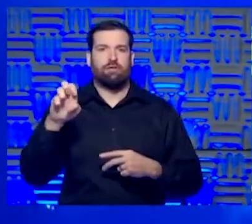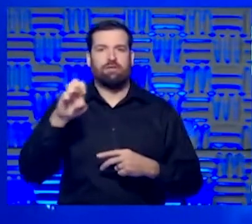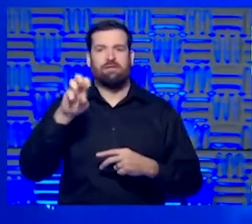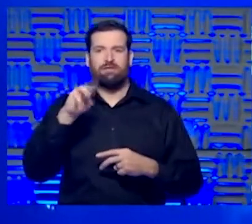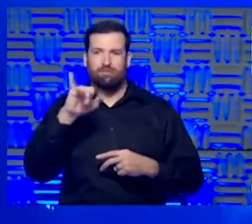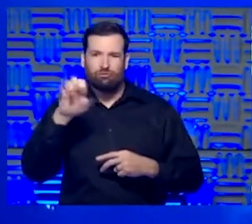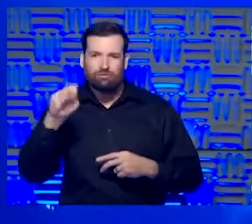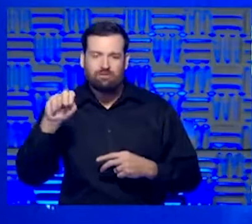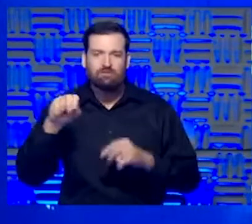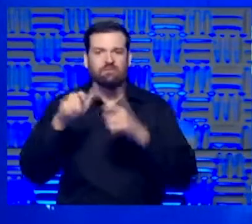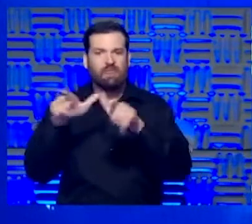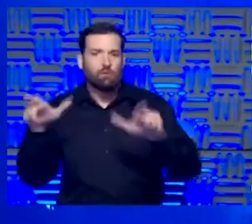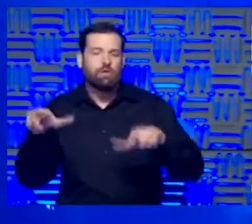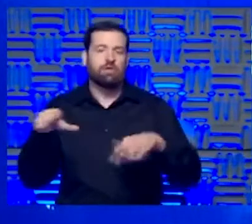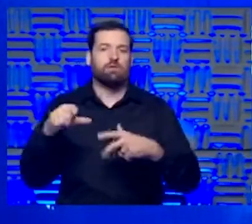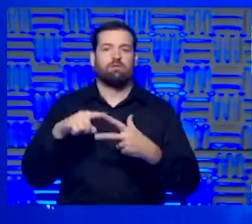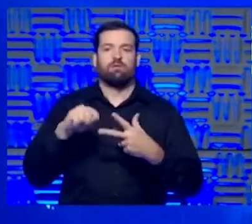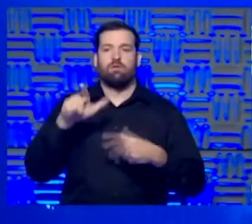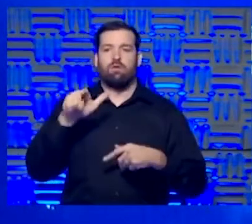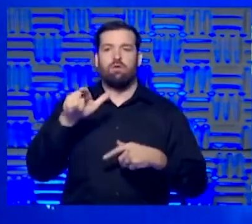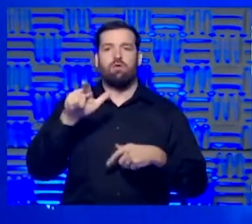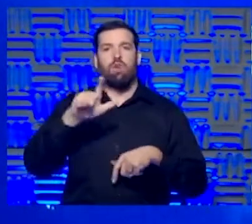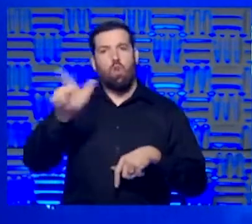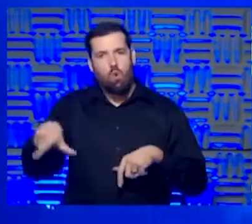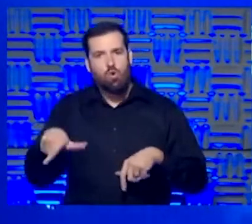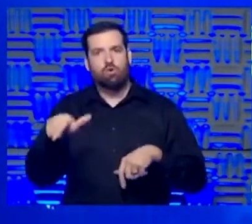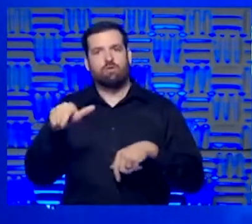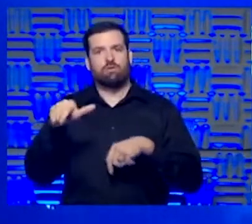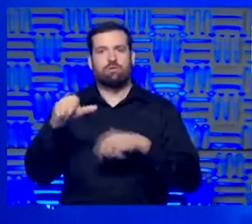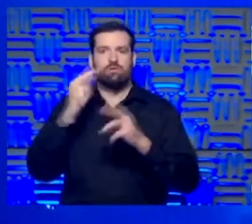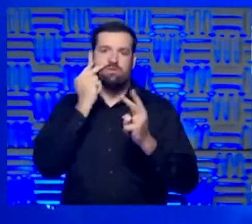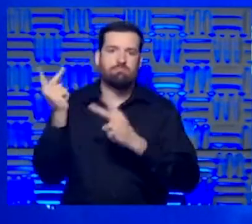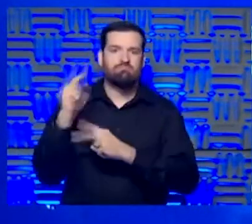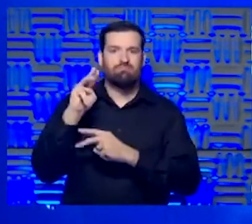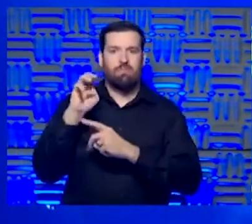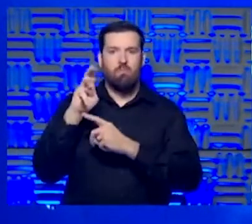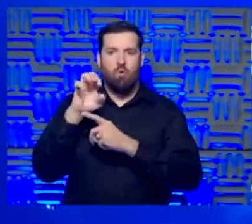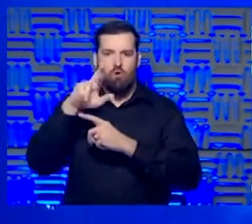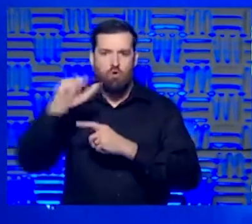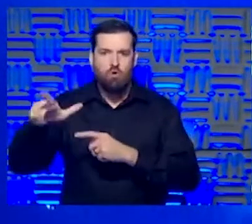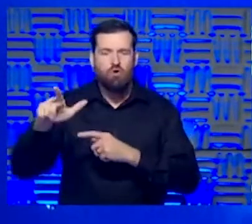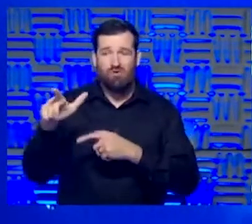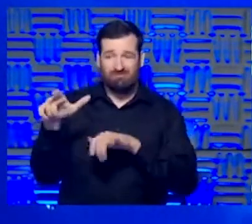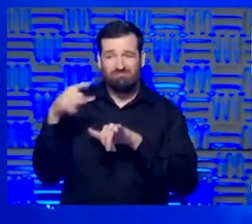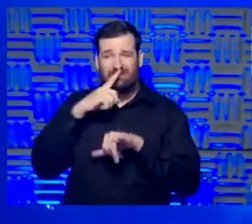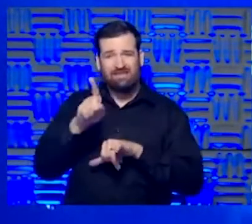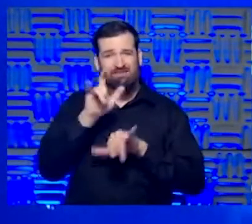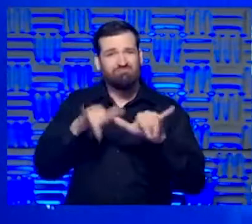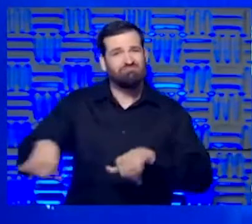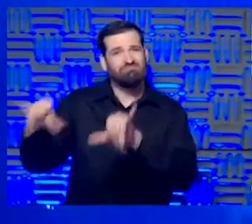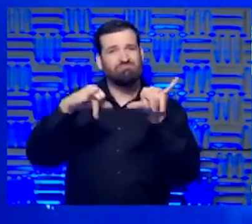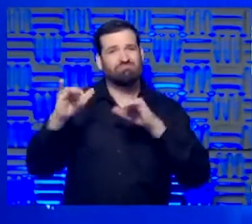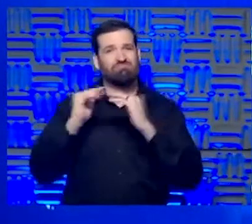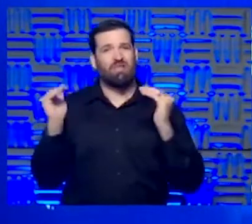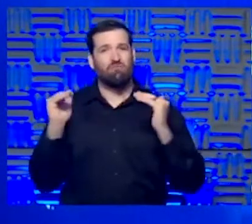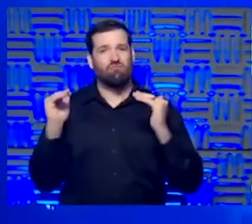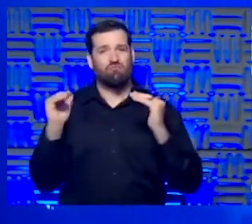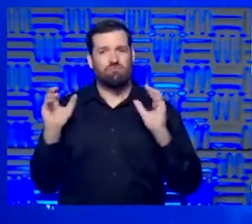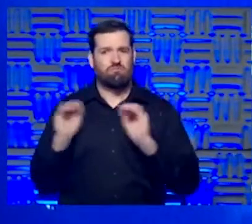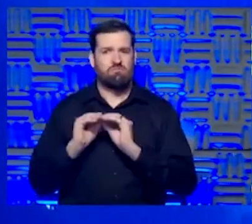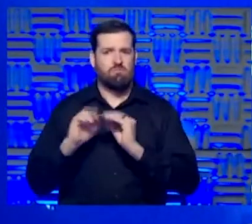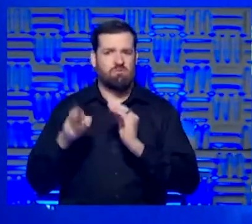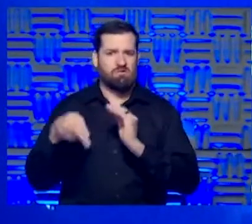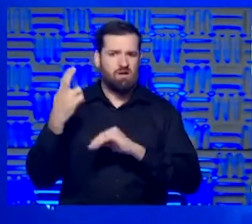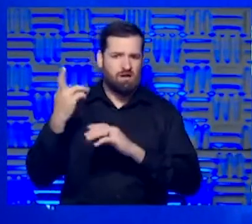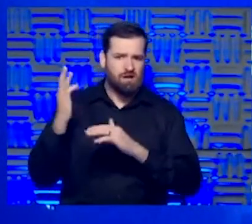Liberty, Lawrence Memorial, everybody is kind of staying at the same level. It's a little higher than it was, I